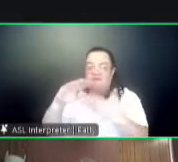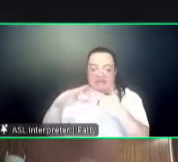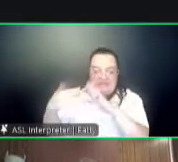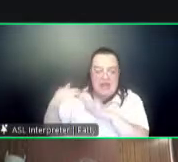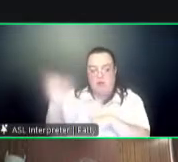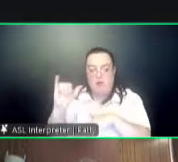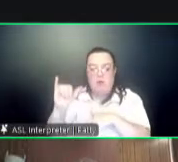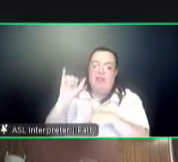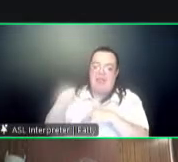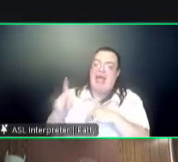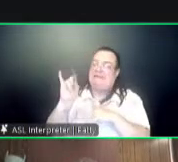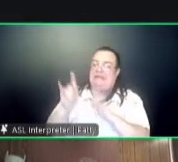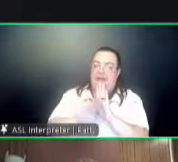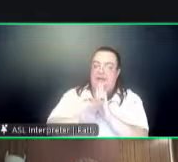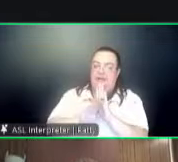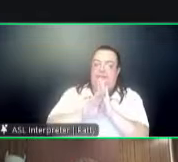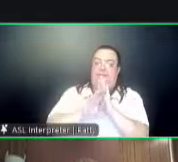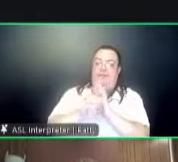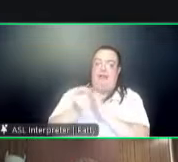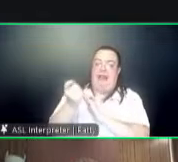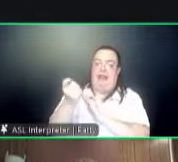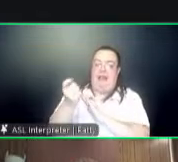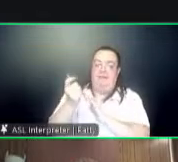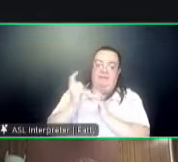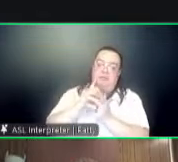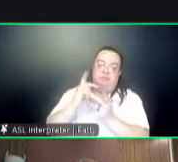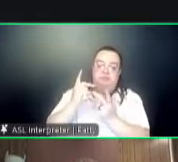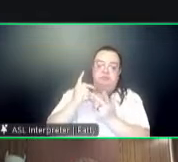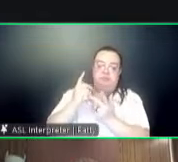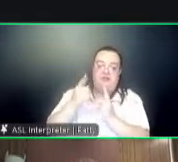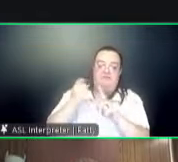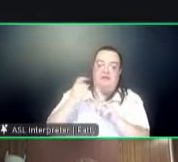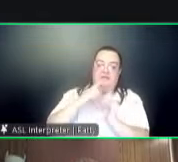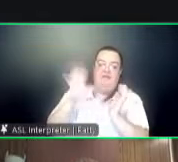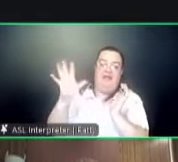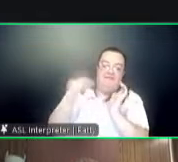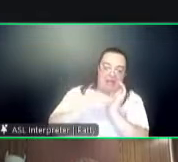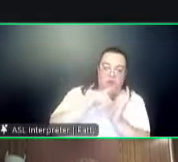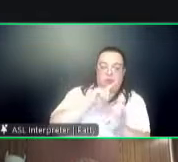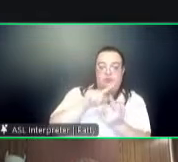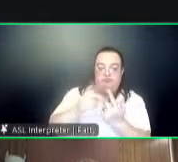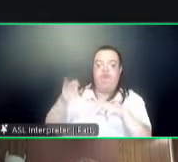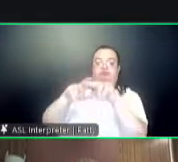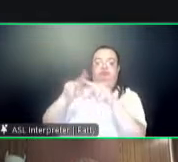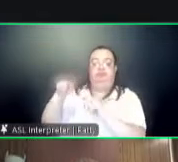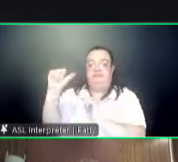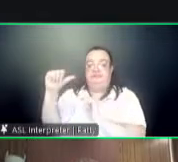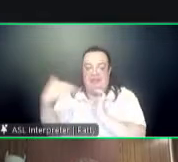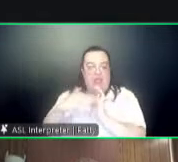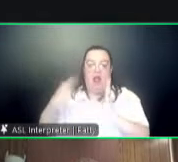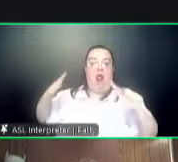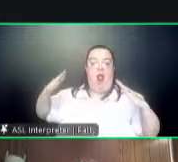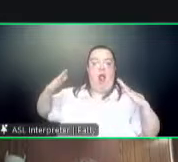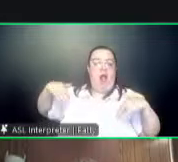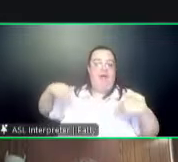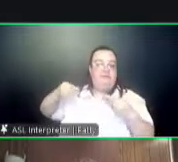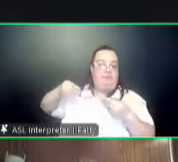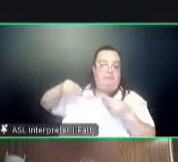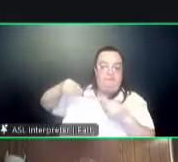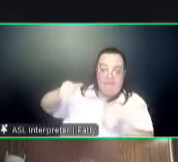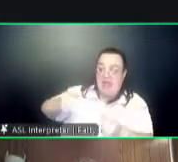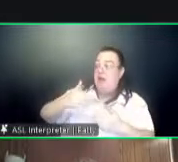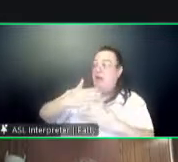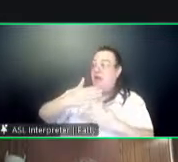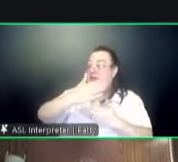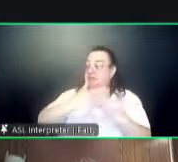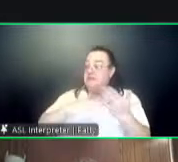bit with respect to from 5,000 to 10,000. We haven't spent it yet. And some of that tied to Ely because